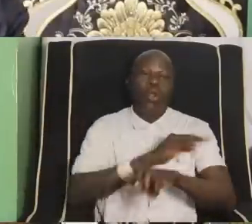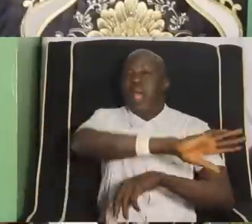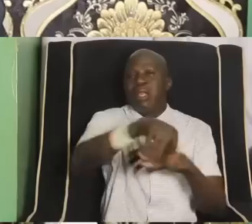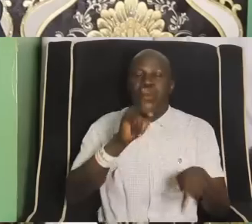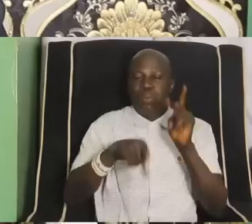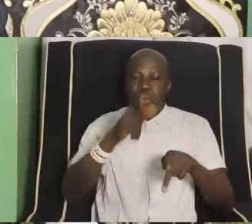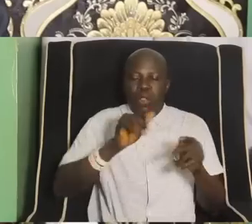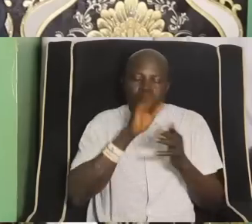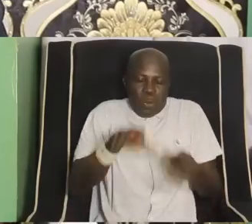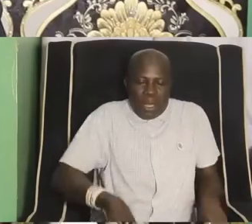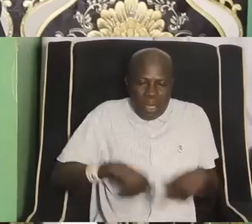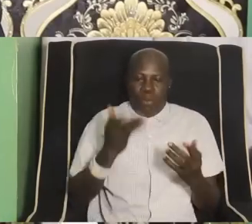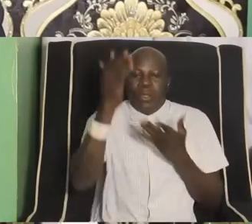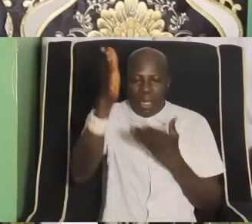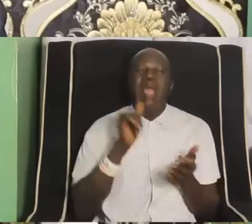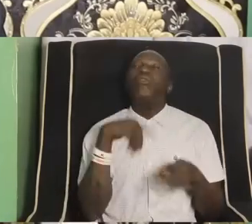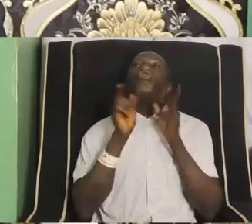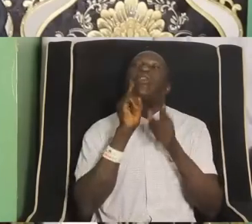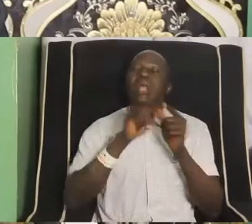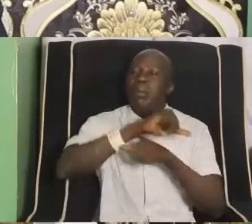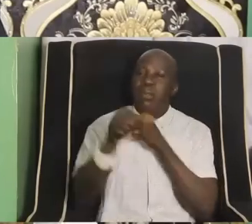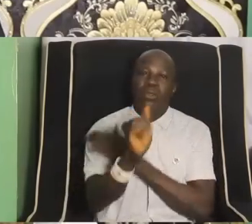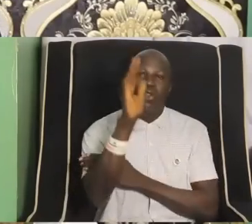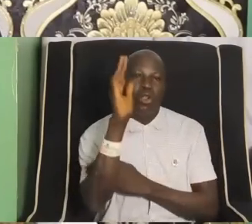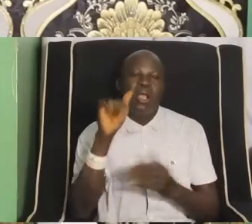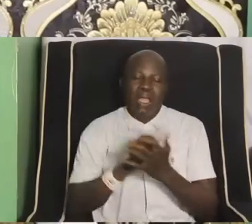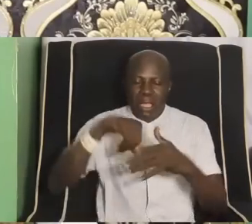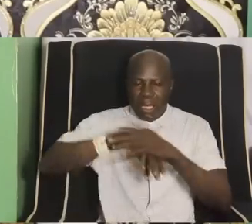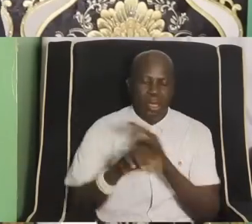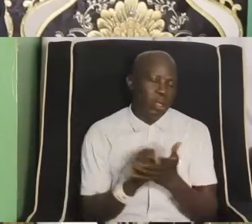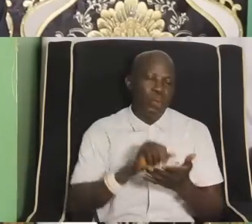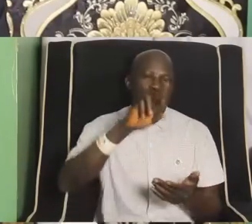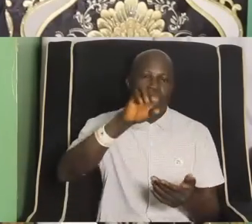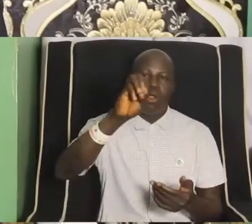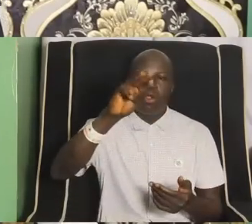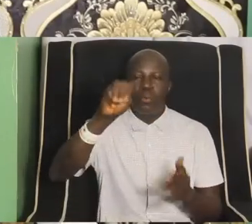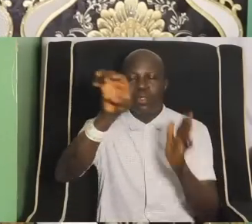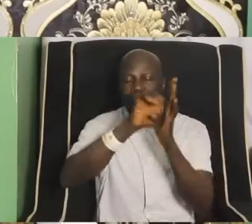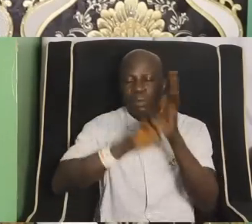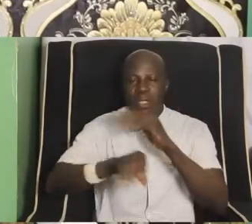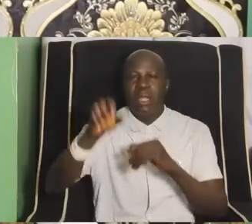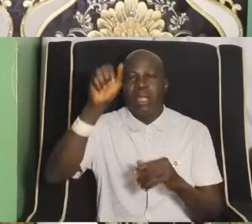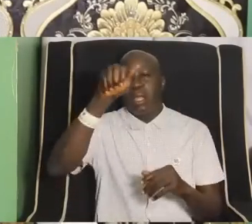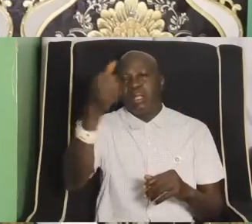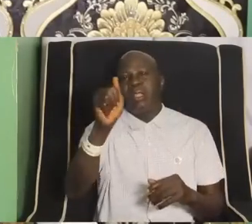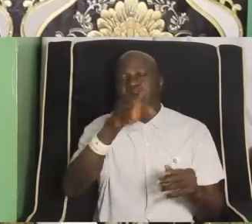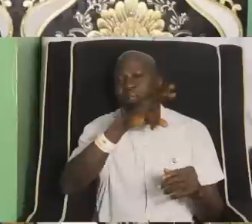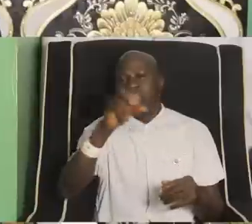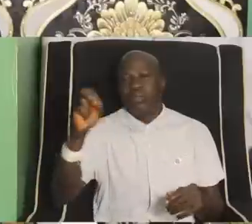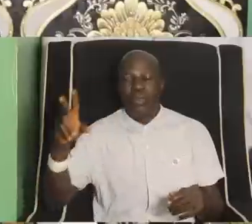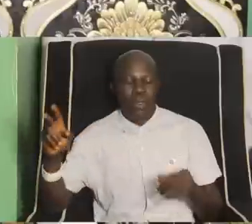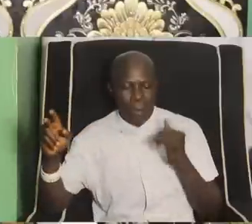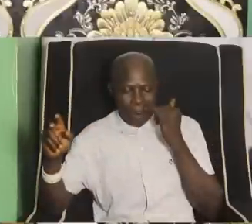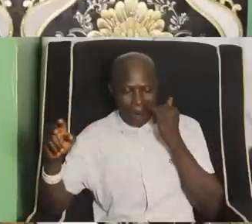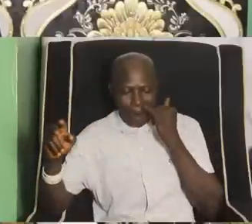lo. We are talking about God. Bawo we ro mo ri ke wa. Look at book of Romans chapter 10 verse 12. Nitori ko si yato ninu